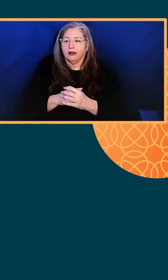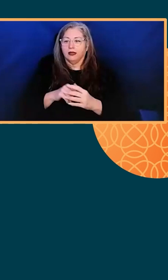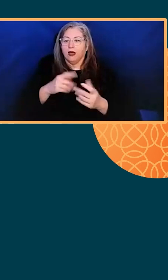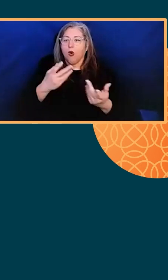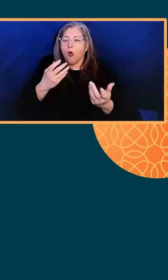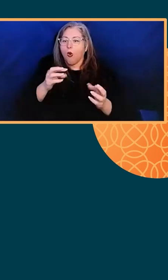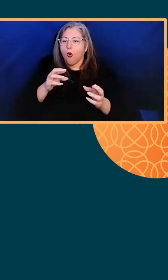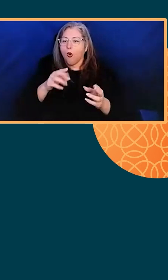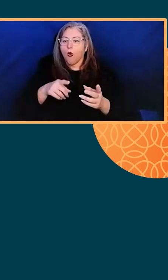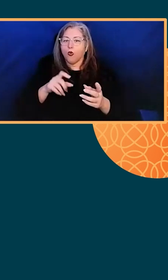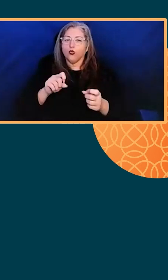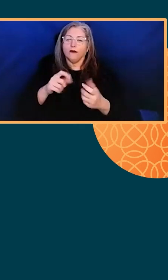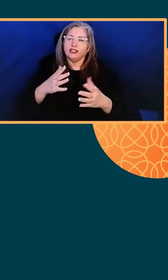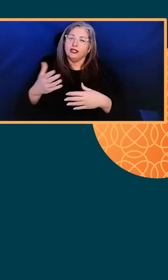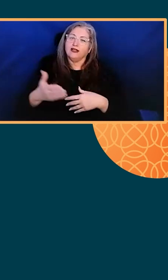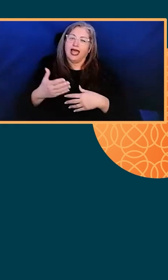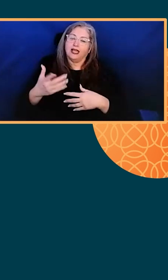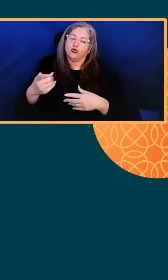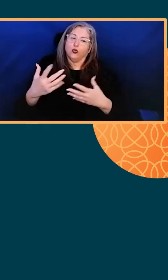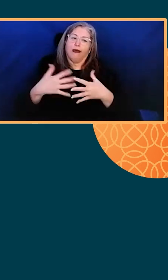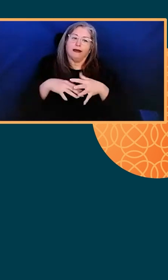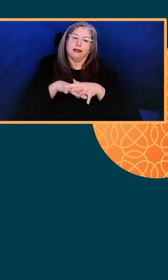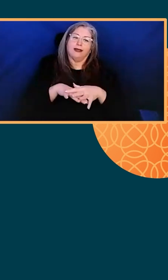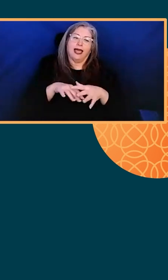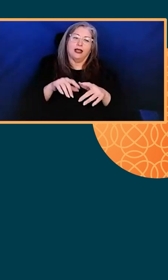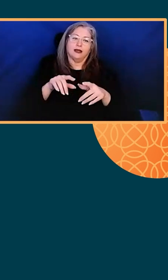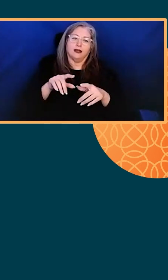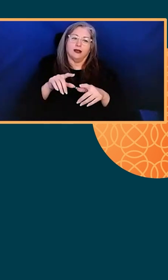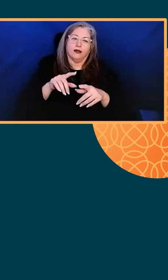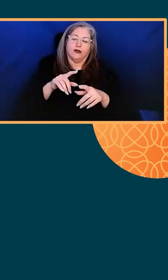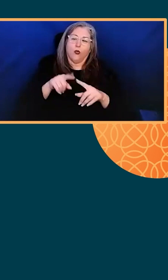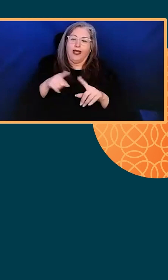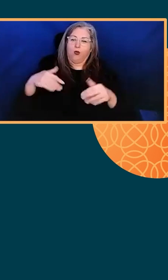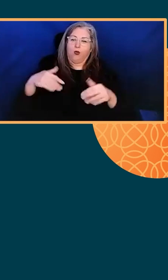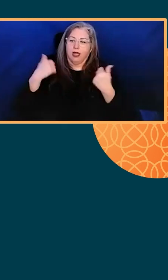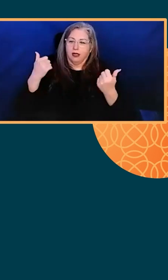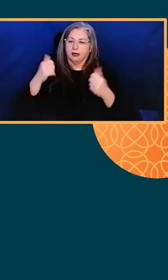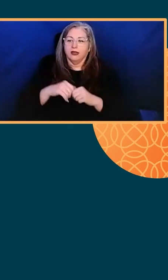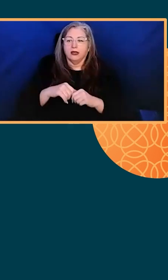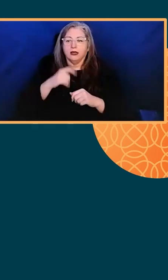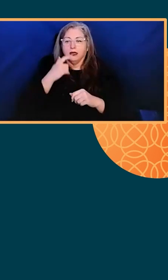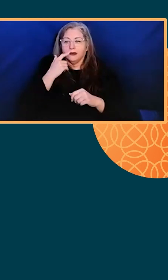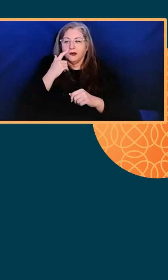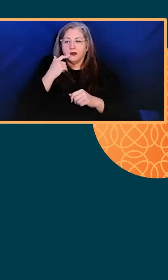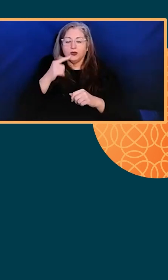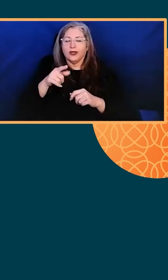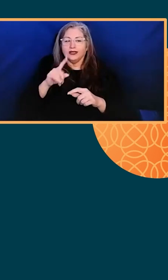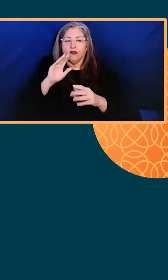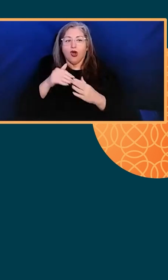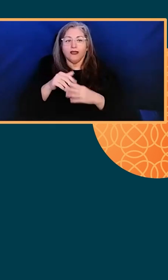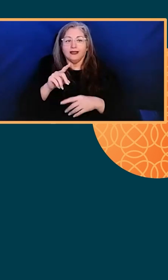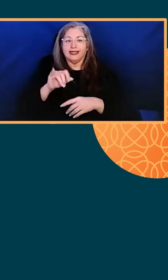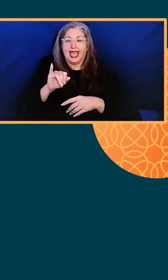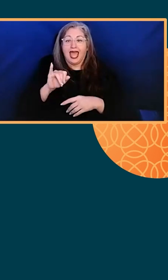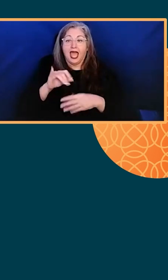been invited to assimilate from a very early age. And so this is for all of those DEI